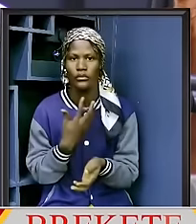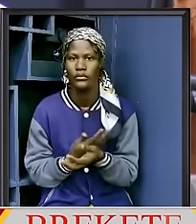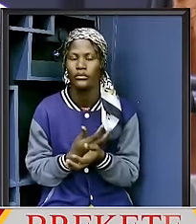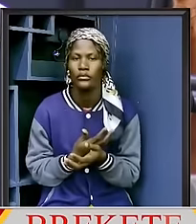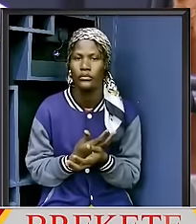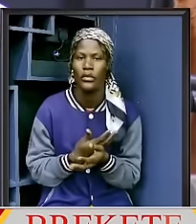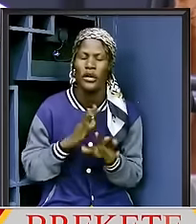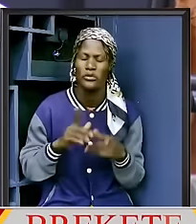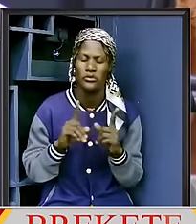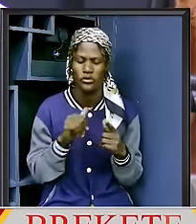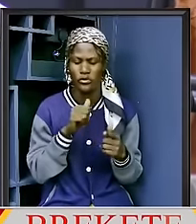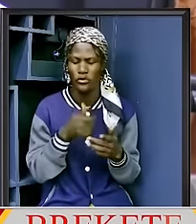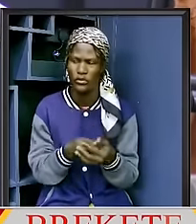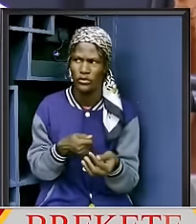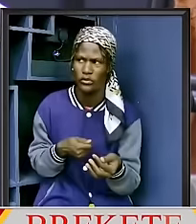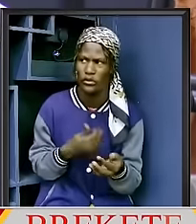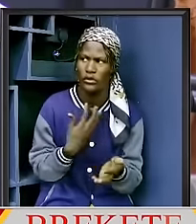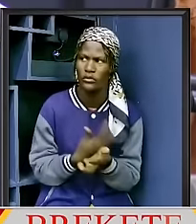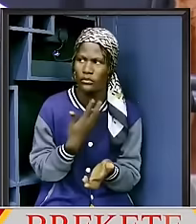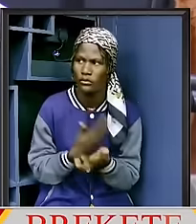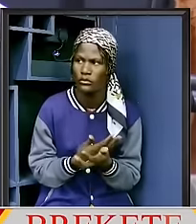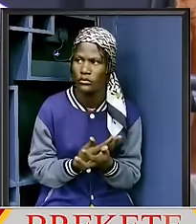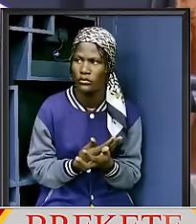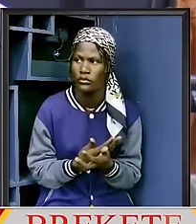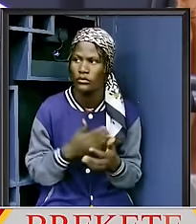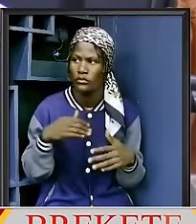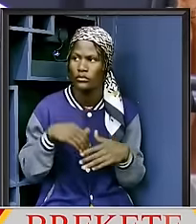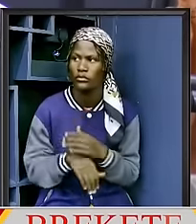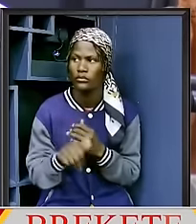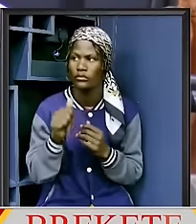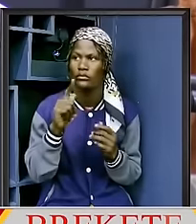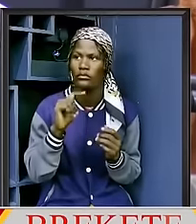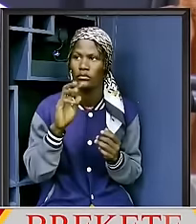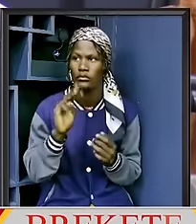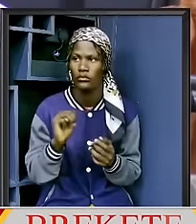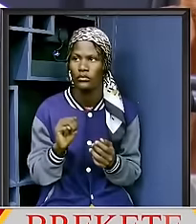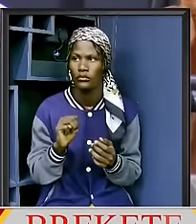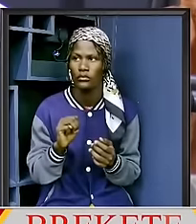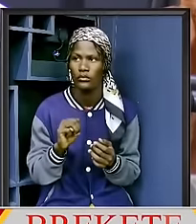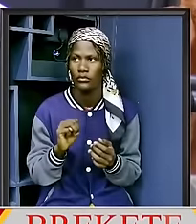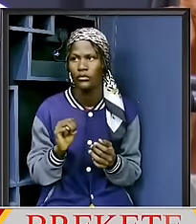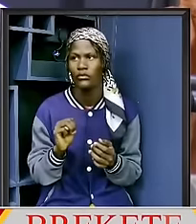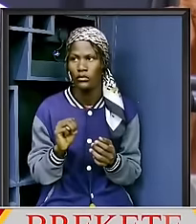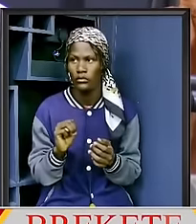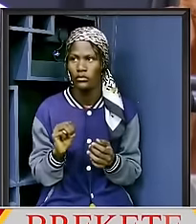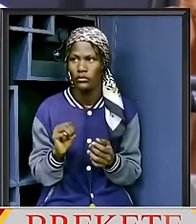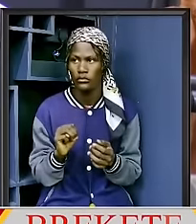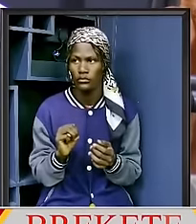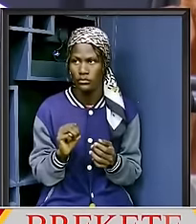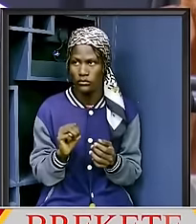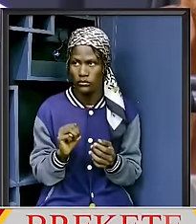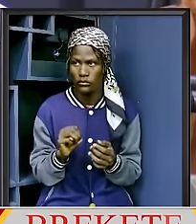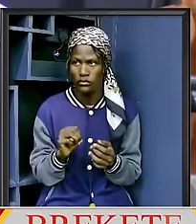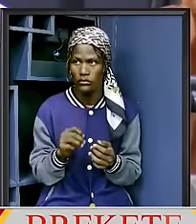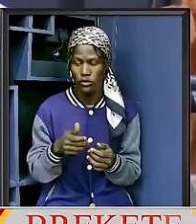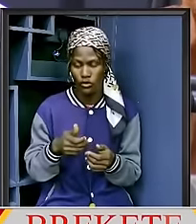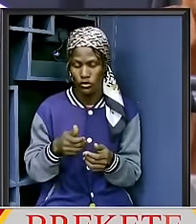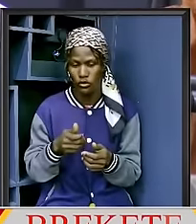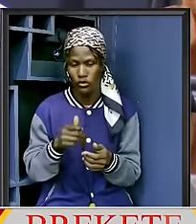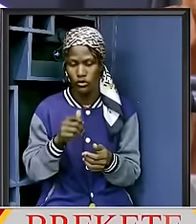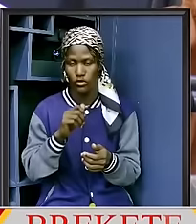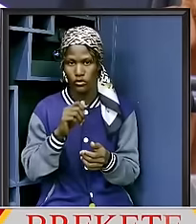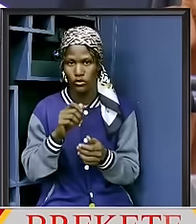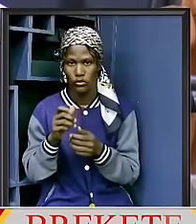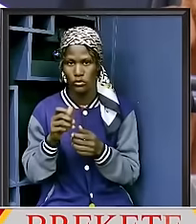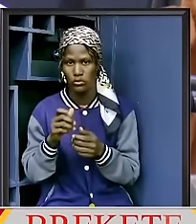you they take withdraw the money? You know, in ATM, it's not when you go to POS, it's not necessarily you collect cash. You just tell them that